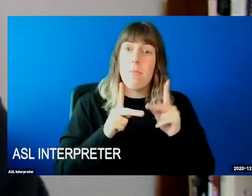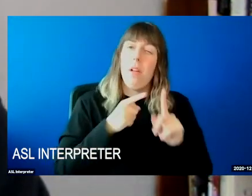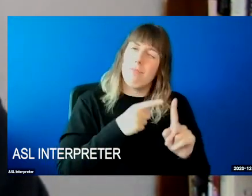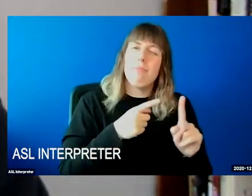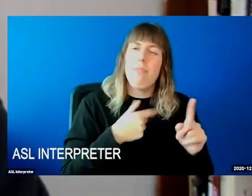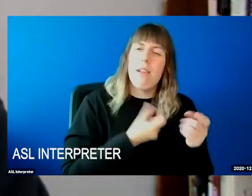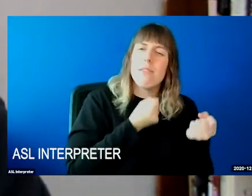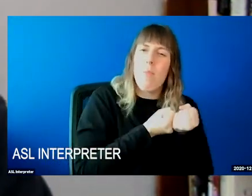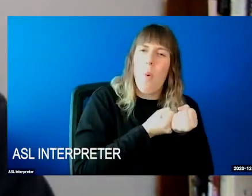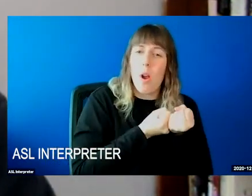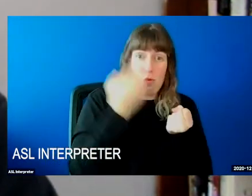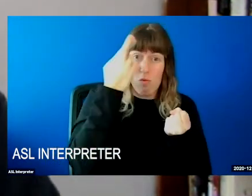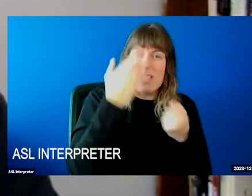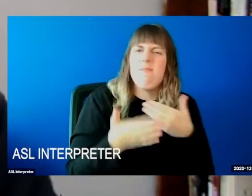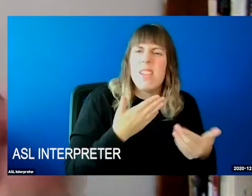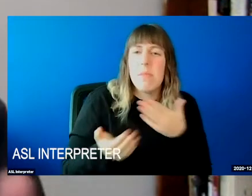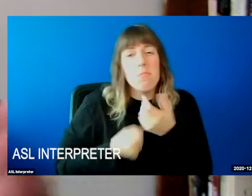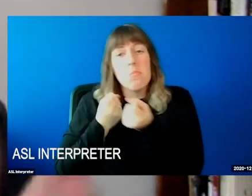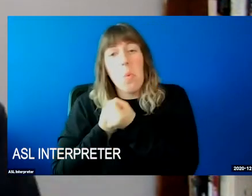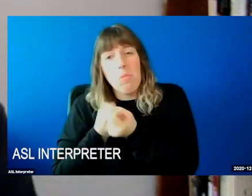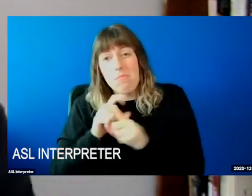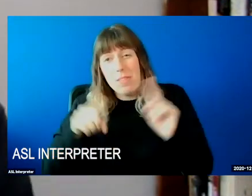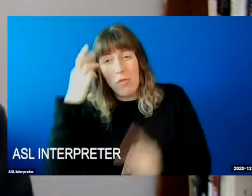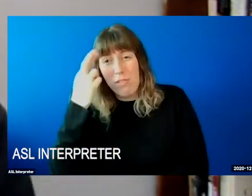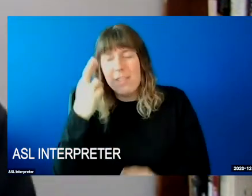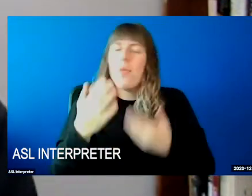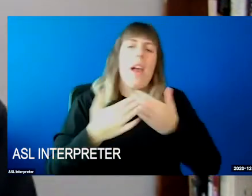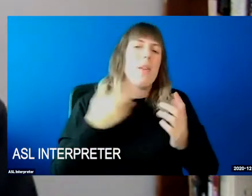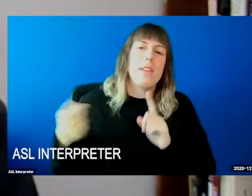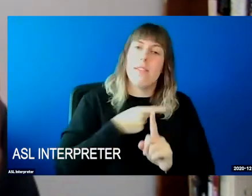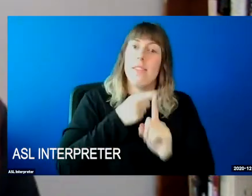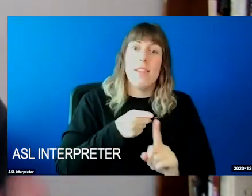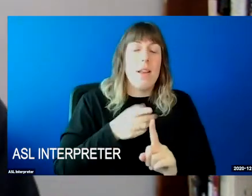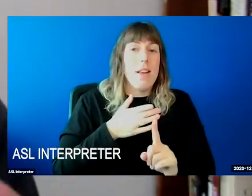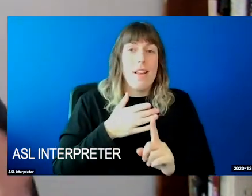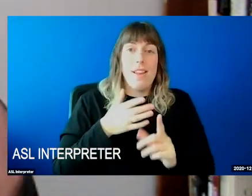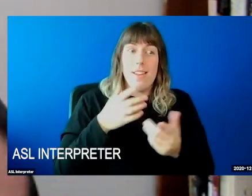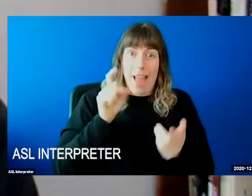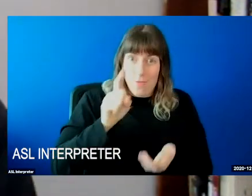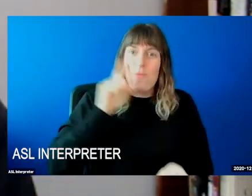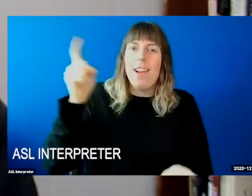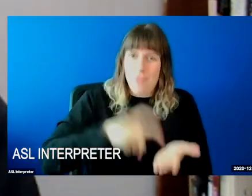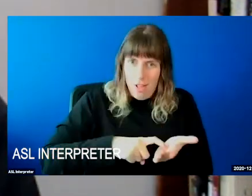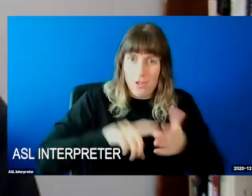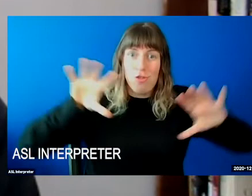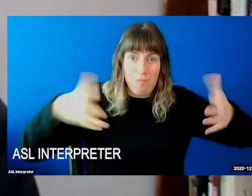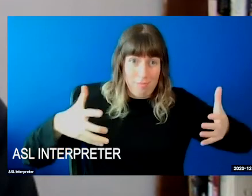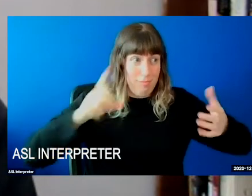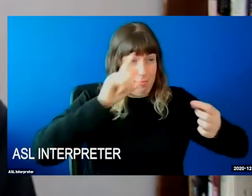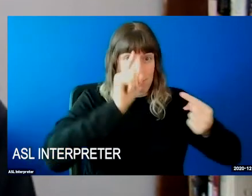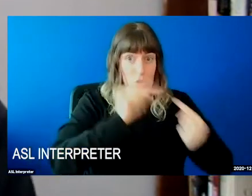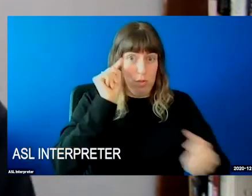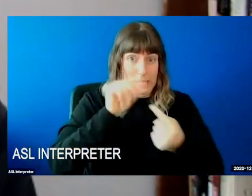different reasons. So all of this is just different ways of saying that we have to acknowledge and work with the